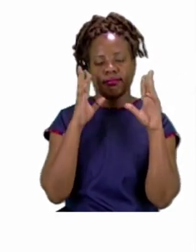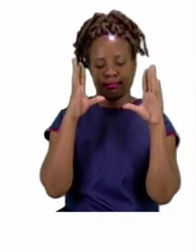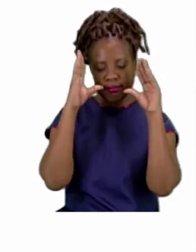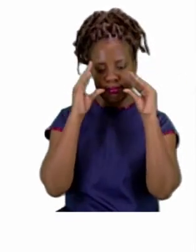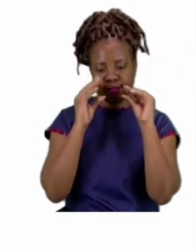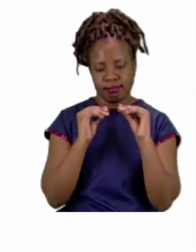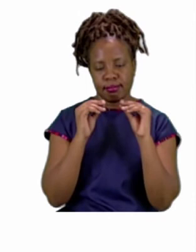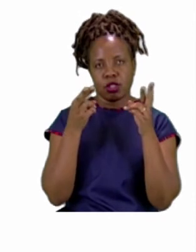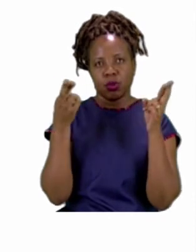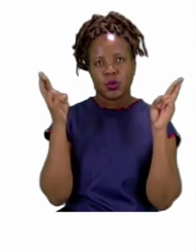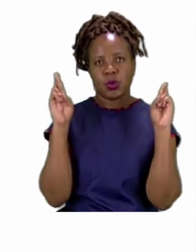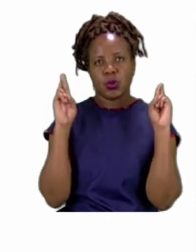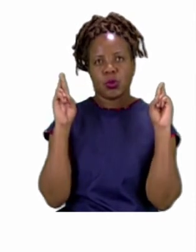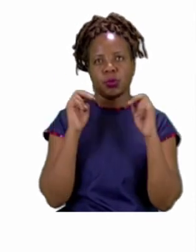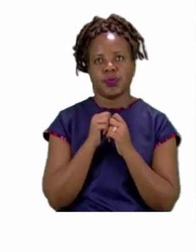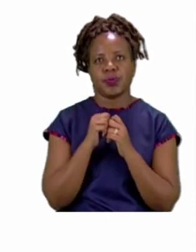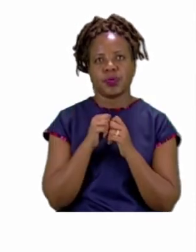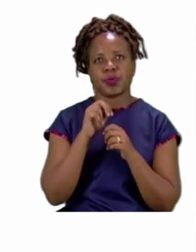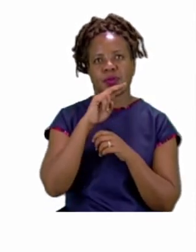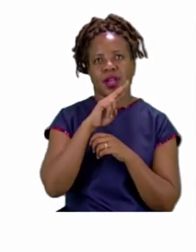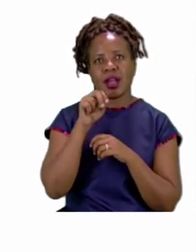bedroom, hut.